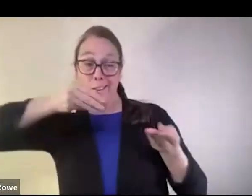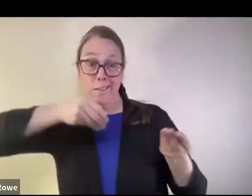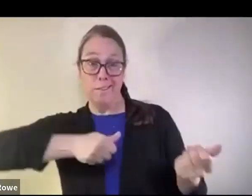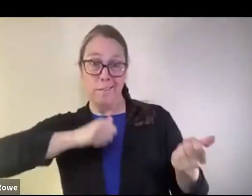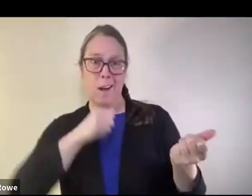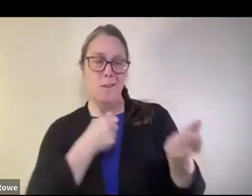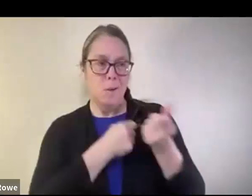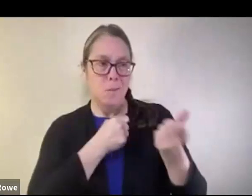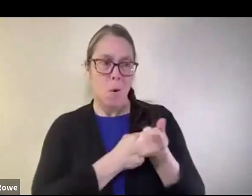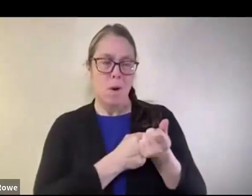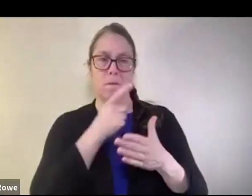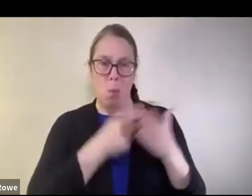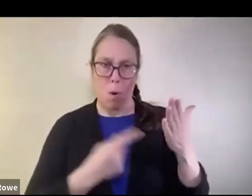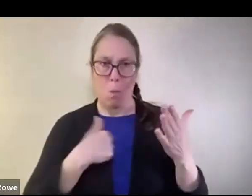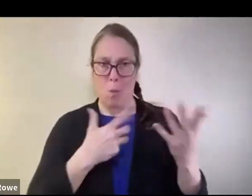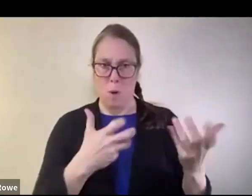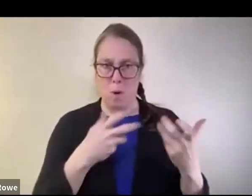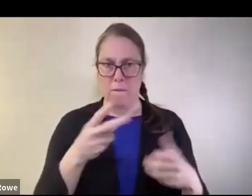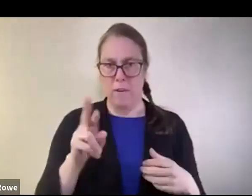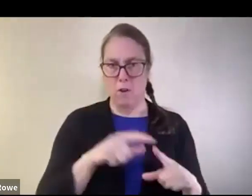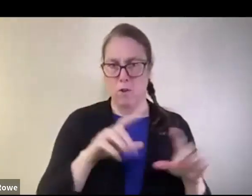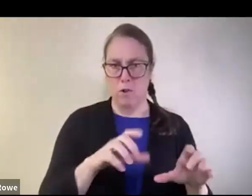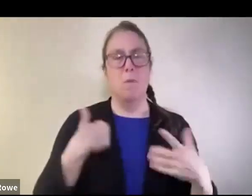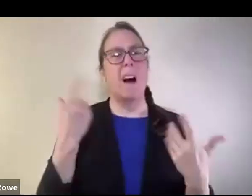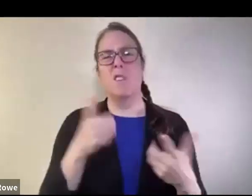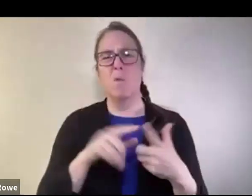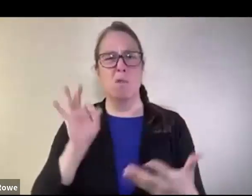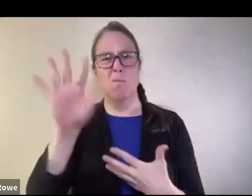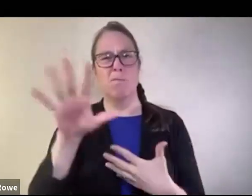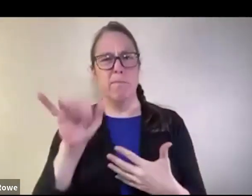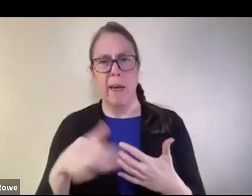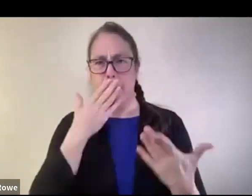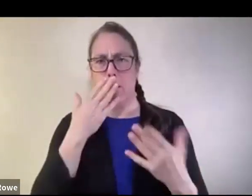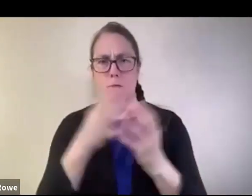we really would like to do. So I just wanted to put that out there. Thank you so much.